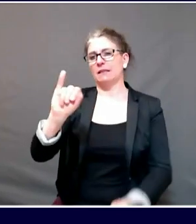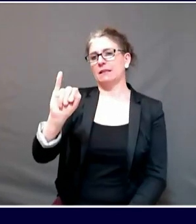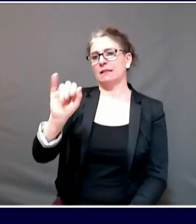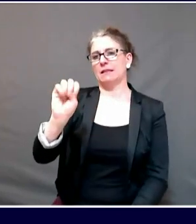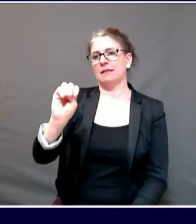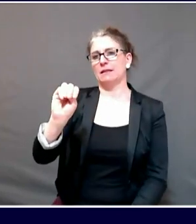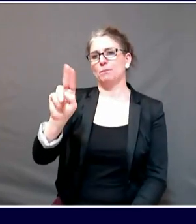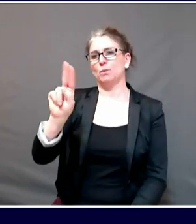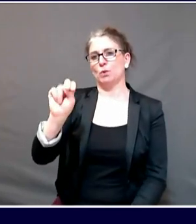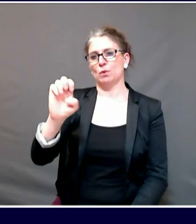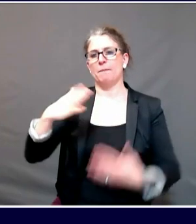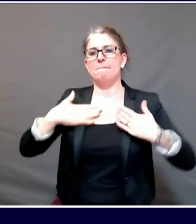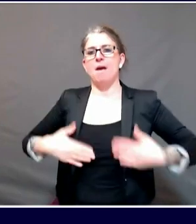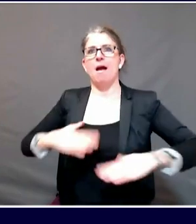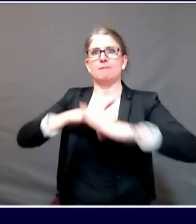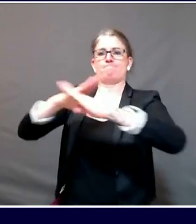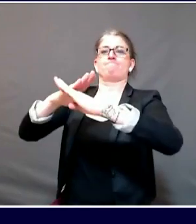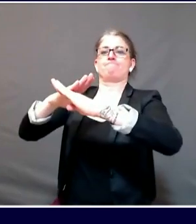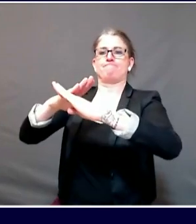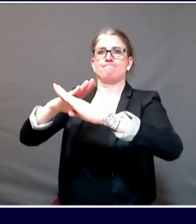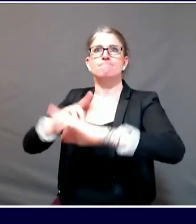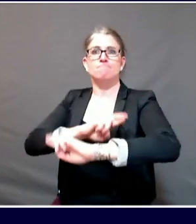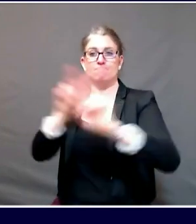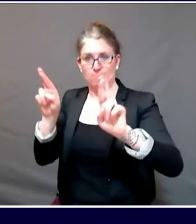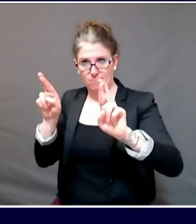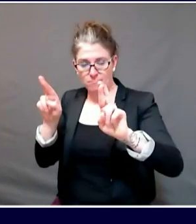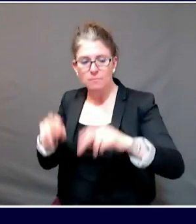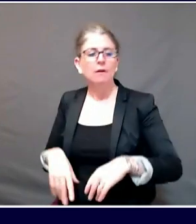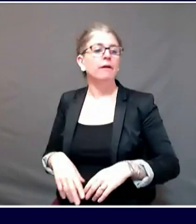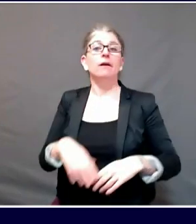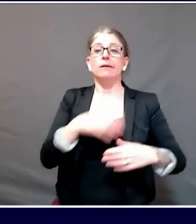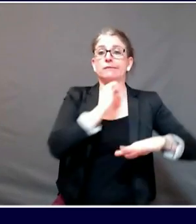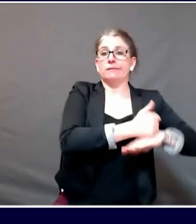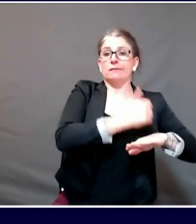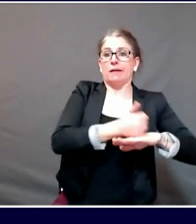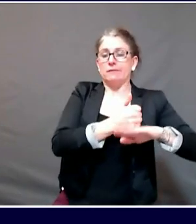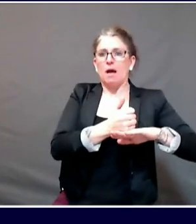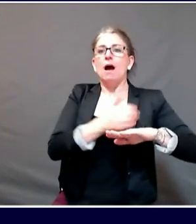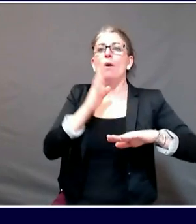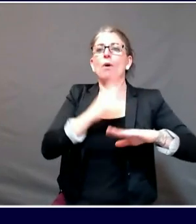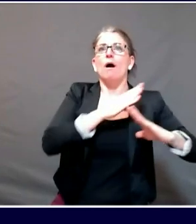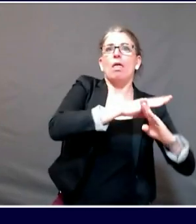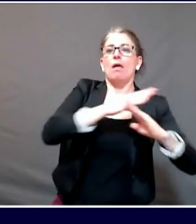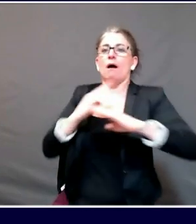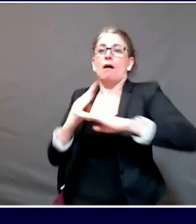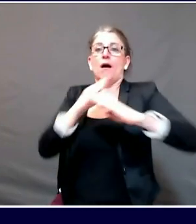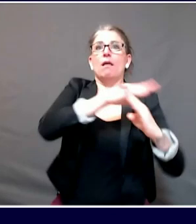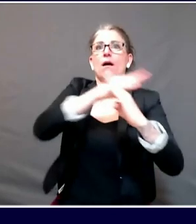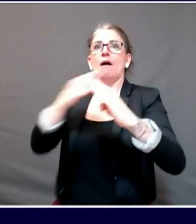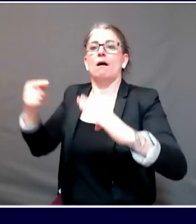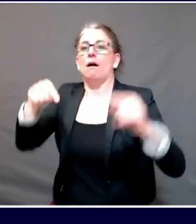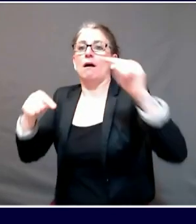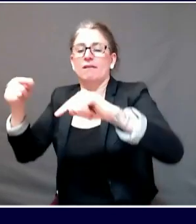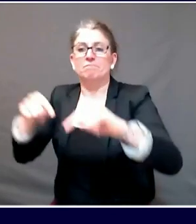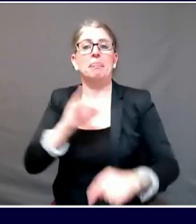one study, it's too early to draw any firm conclusions. Okay, just a quick follow-up. Regarding the outbreaks, can you just tell us the total number of new outbreaks